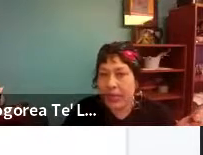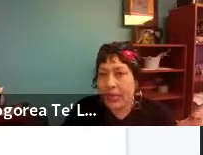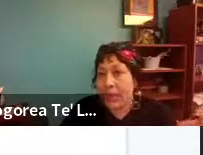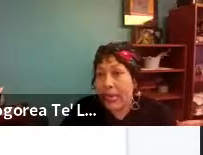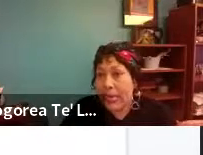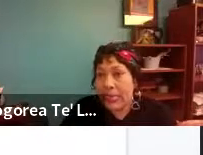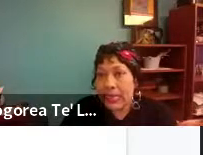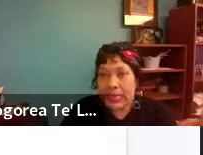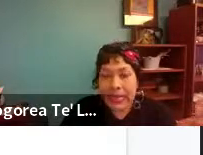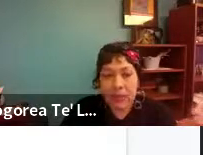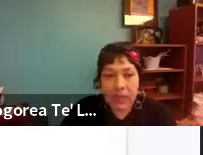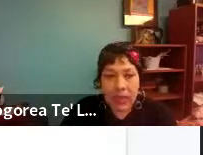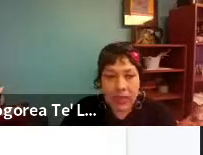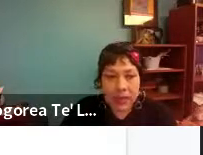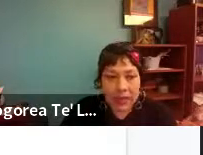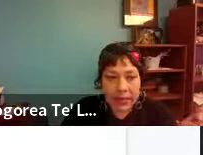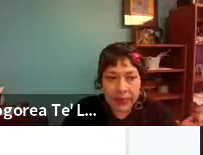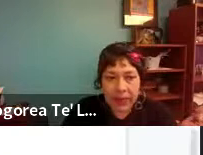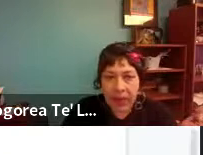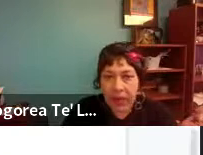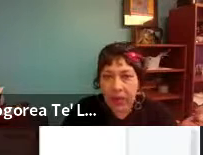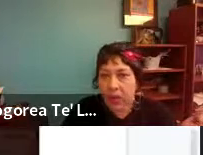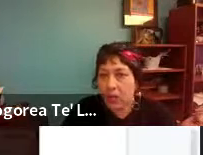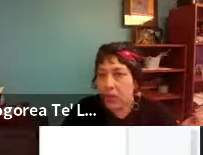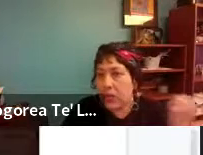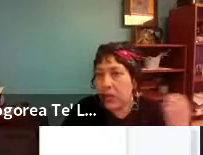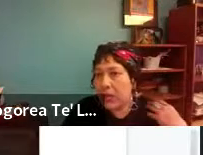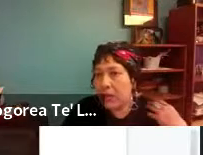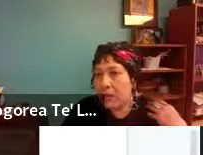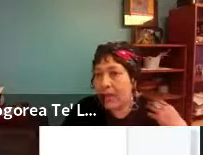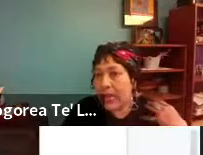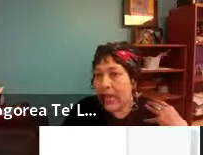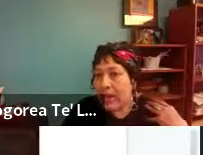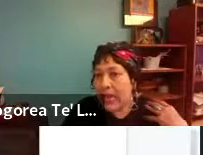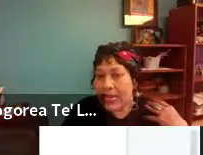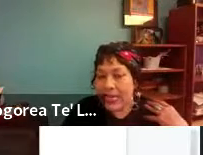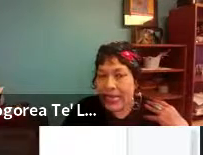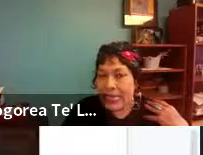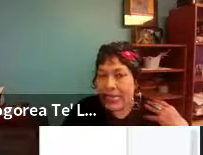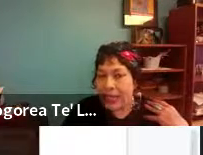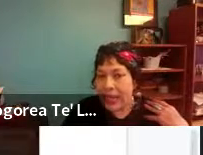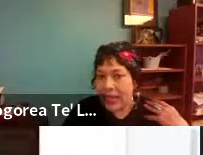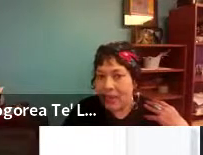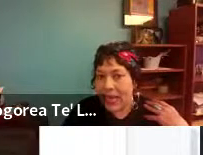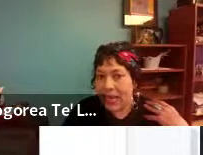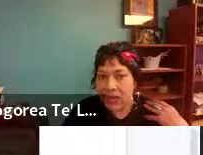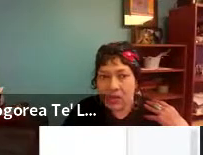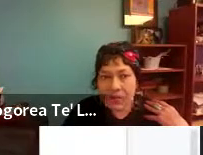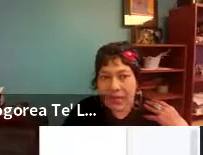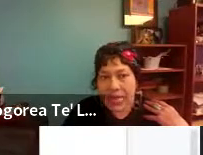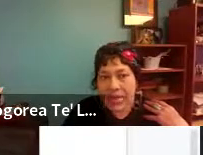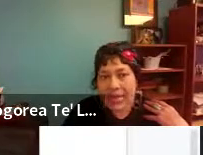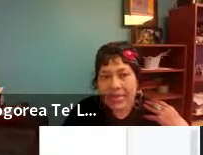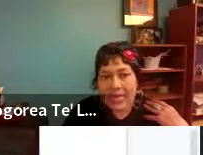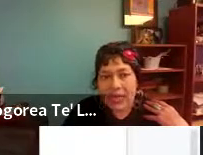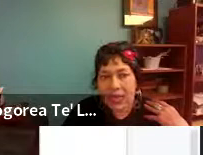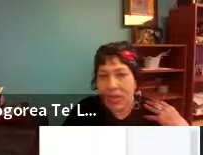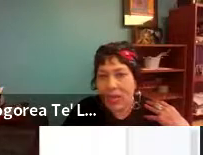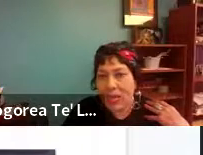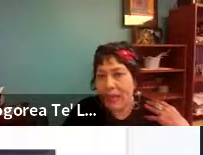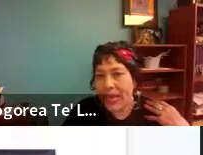are starting to make these sustainable hubs. We're growing plant medicines and learning how to make herbal